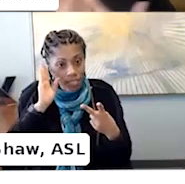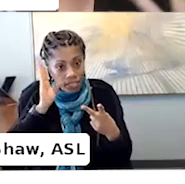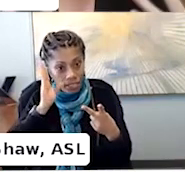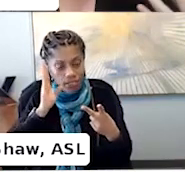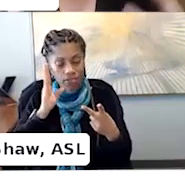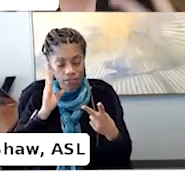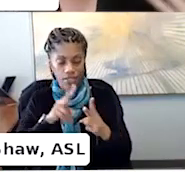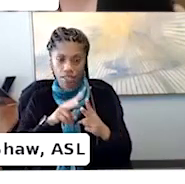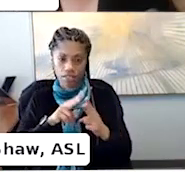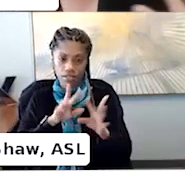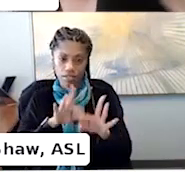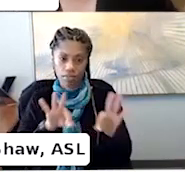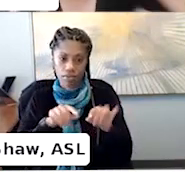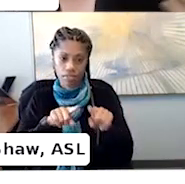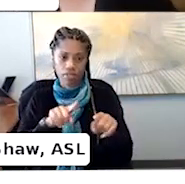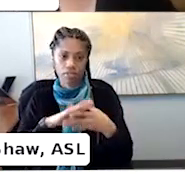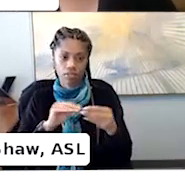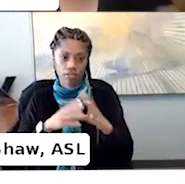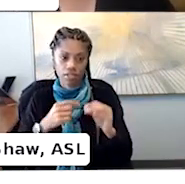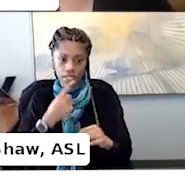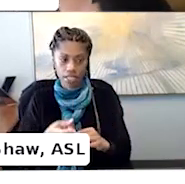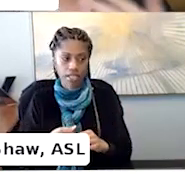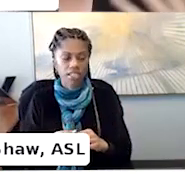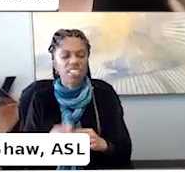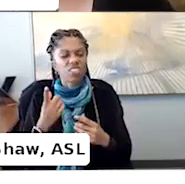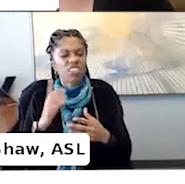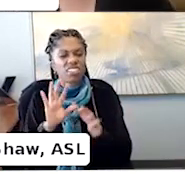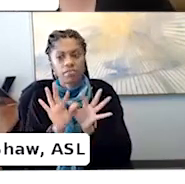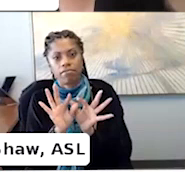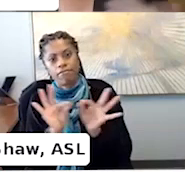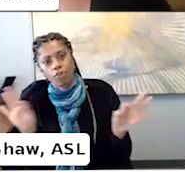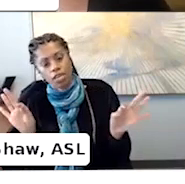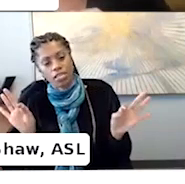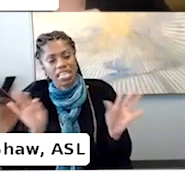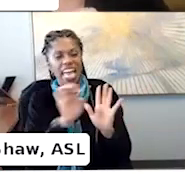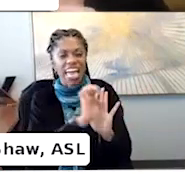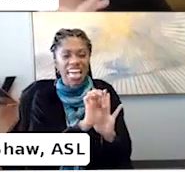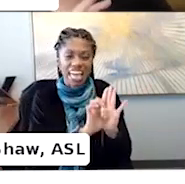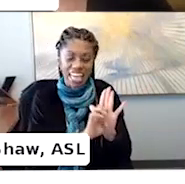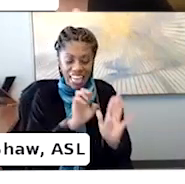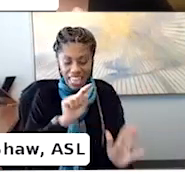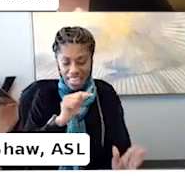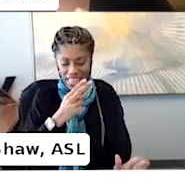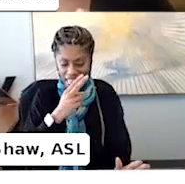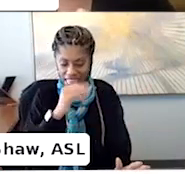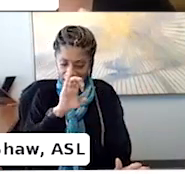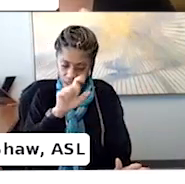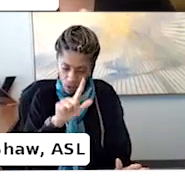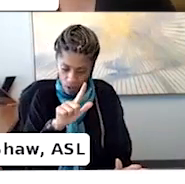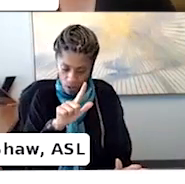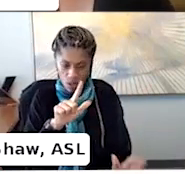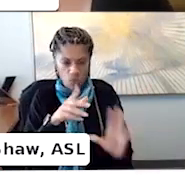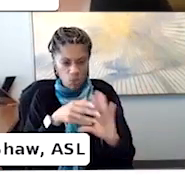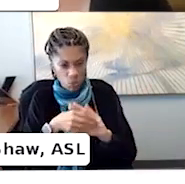So as we keep using this phrase, ethical storytelling, that's this idea that we're convening around. So I just want